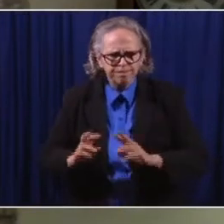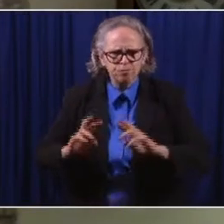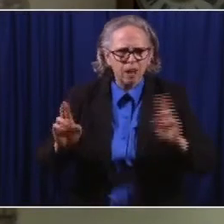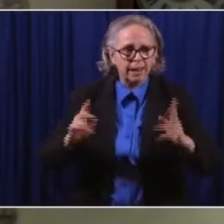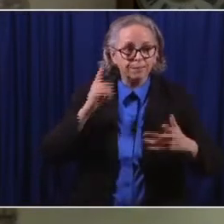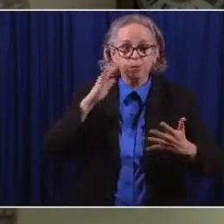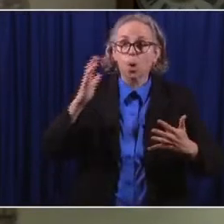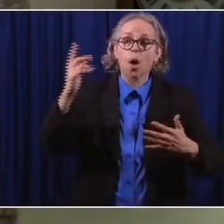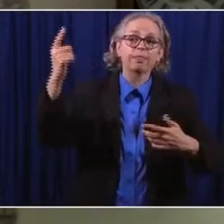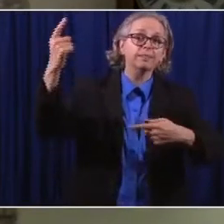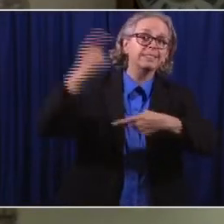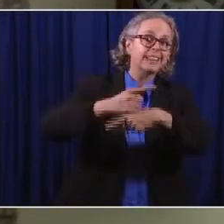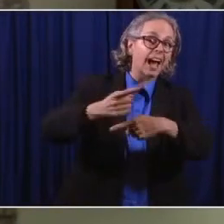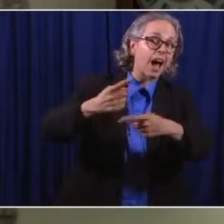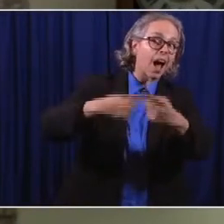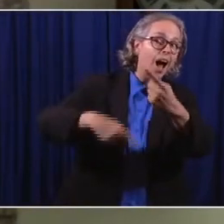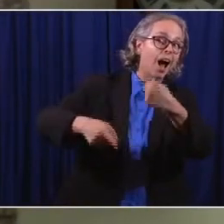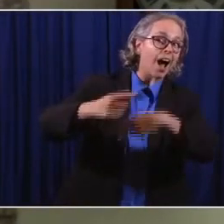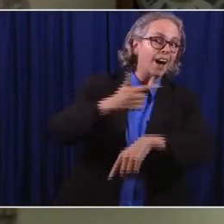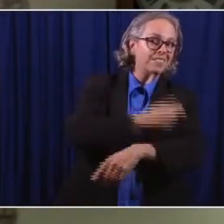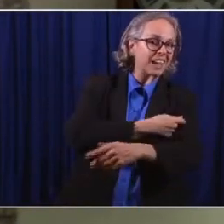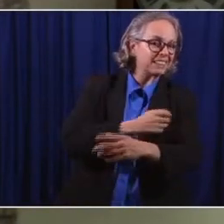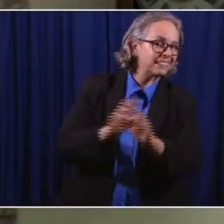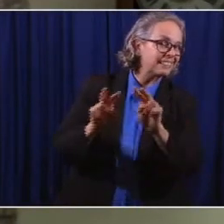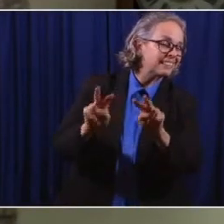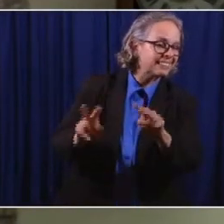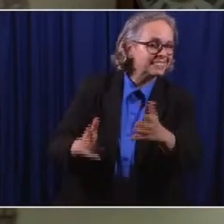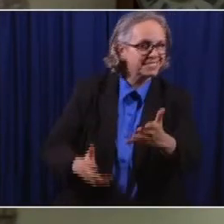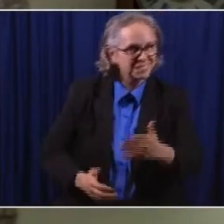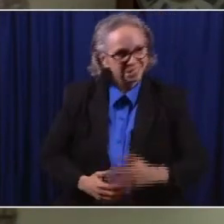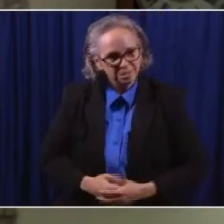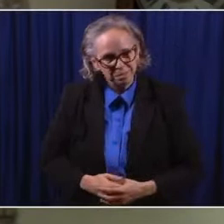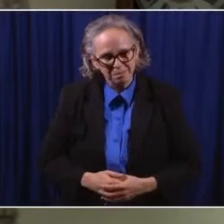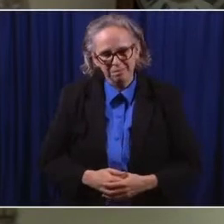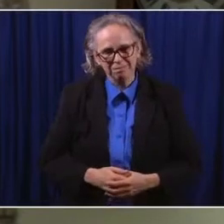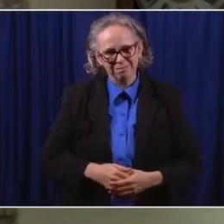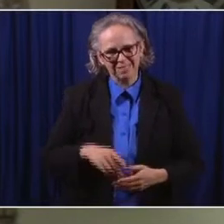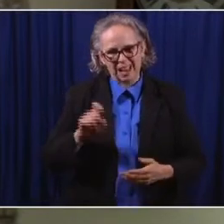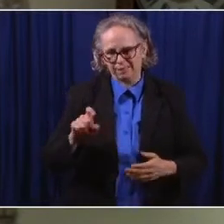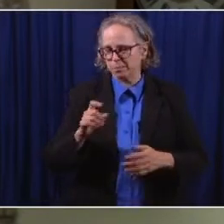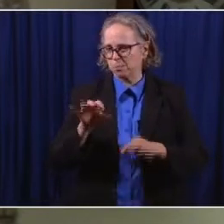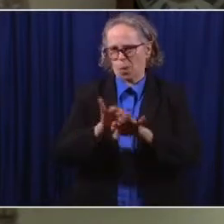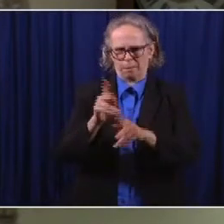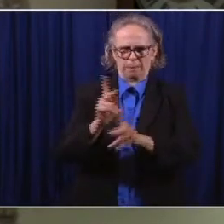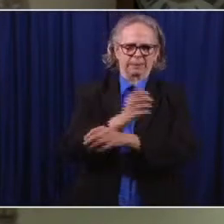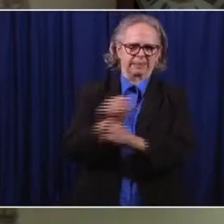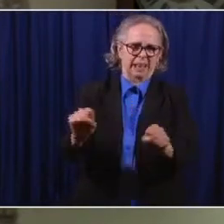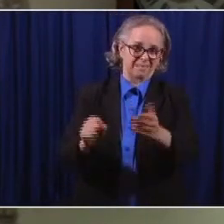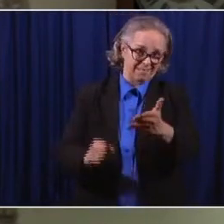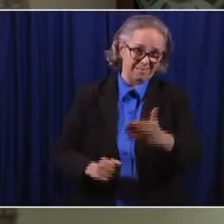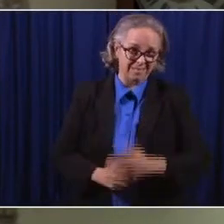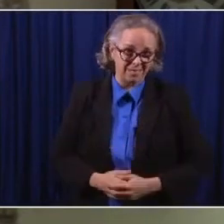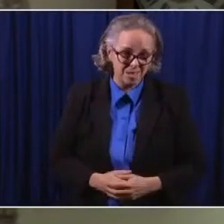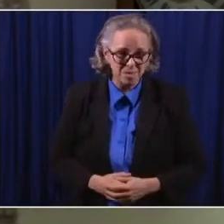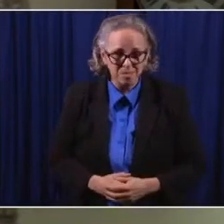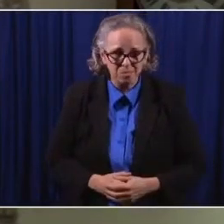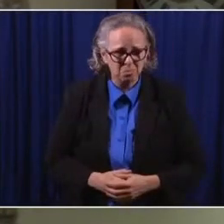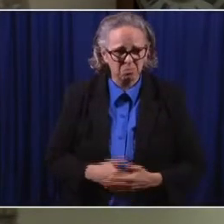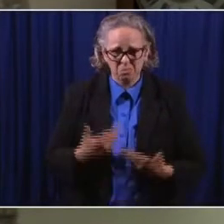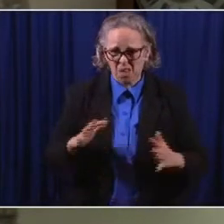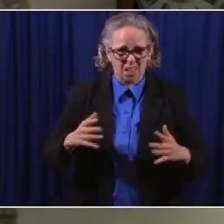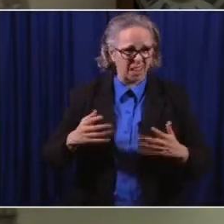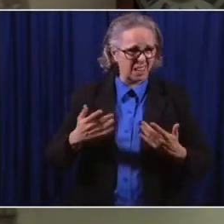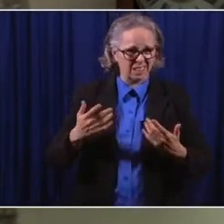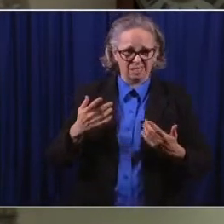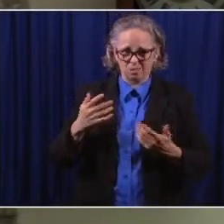come soon enough, but we obviously want it done right. But whenever that day comes, we will be ready. So we have already started